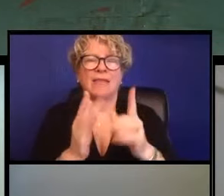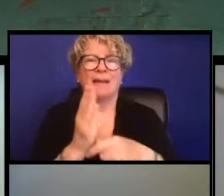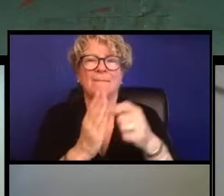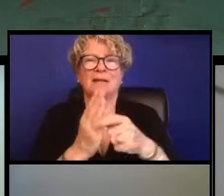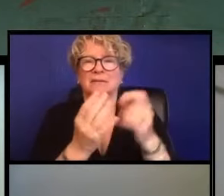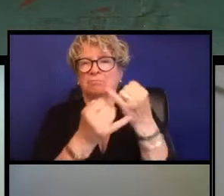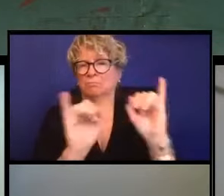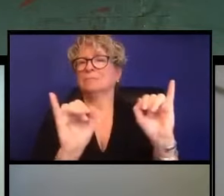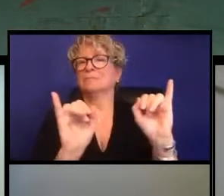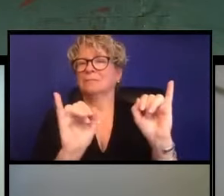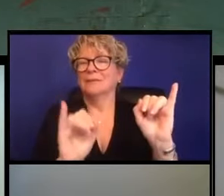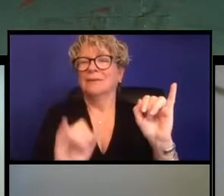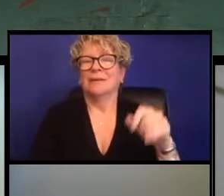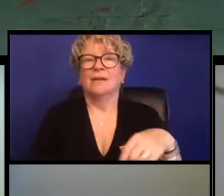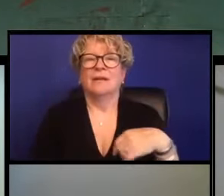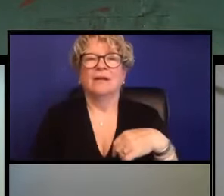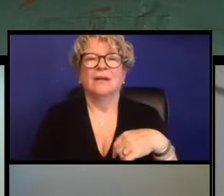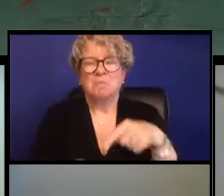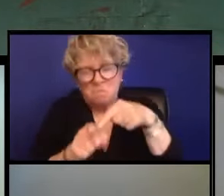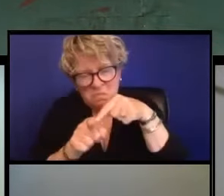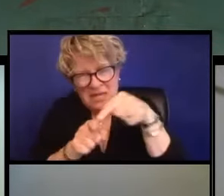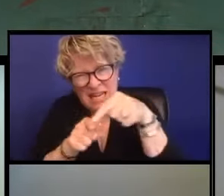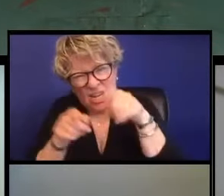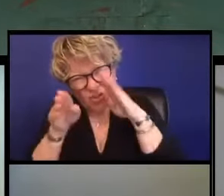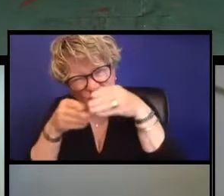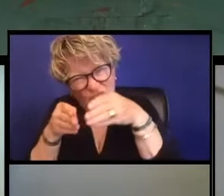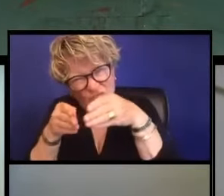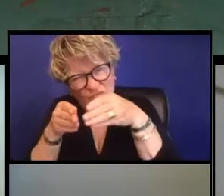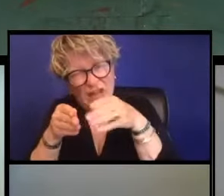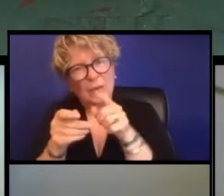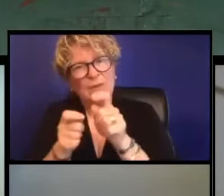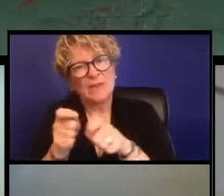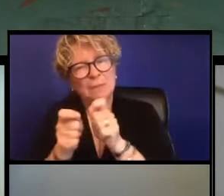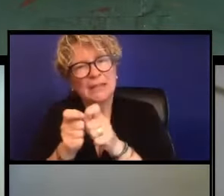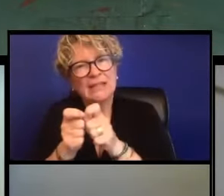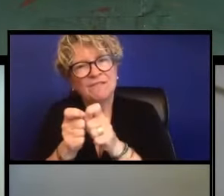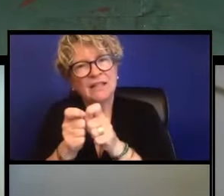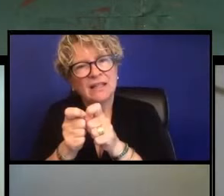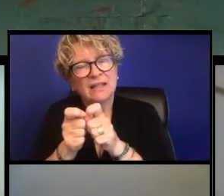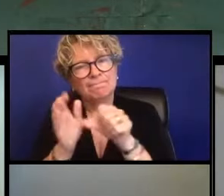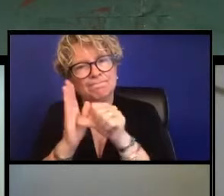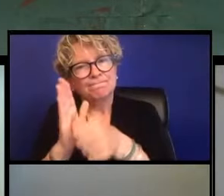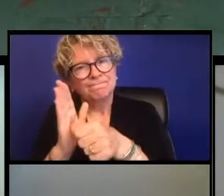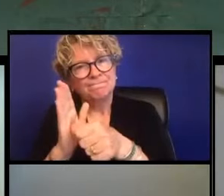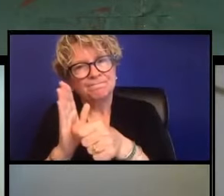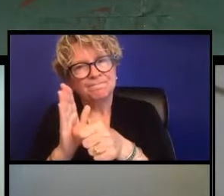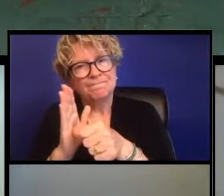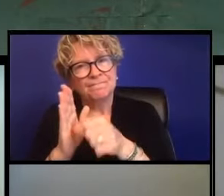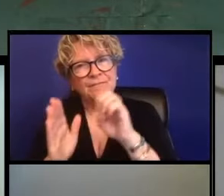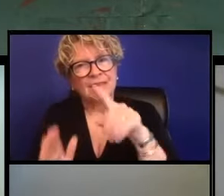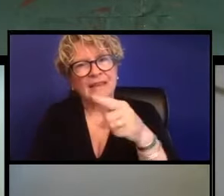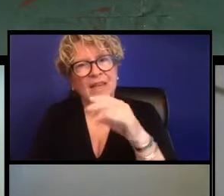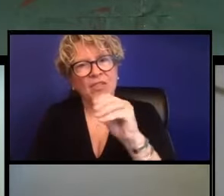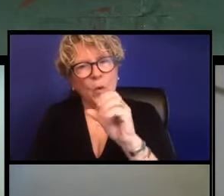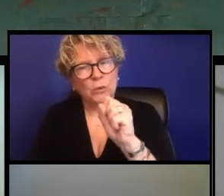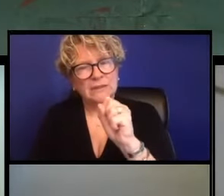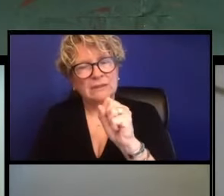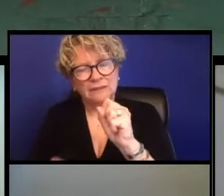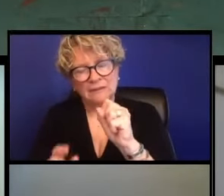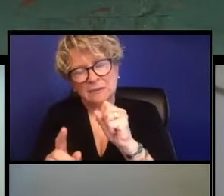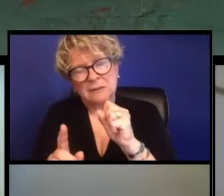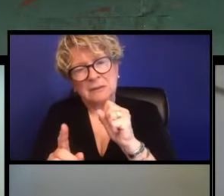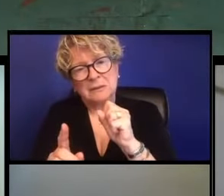enter the field, niche magazines with a specific ethos, maybe artistically, or